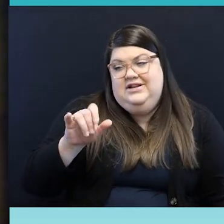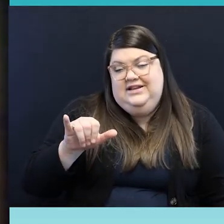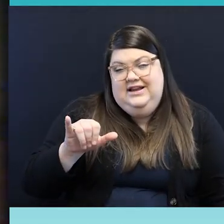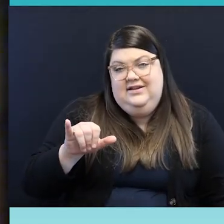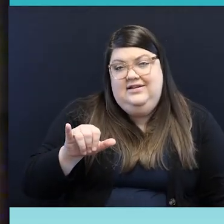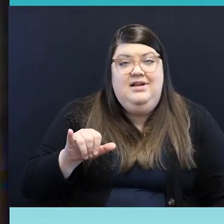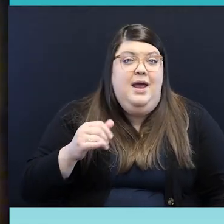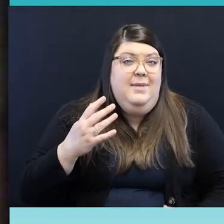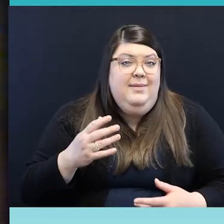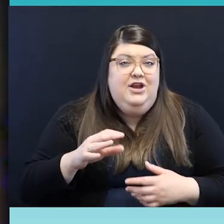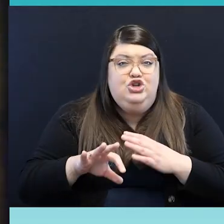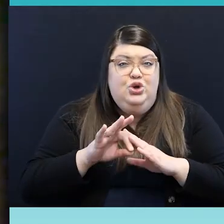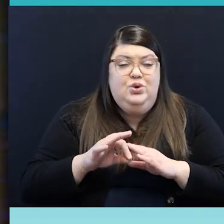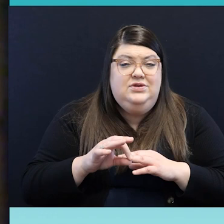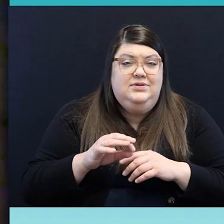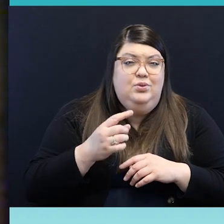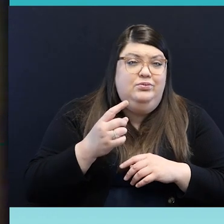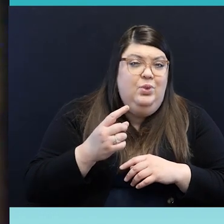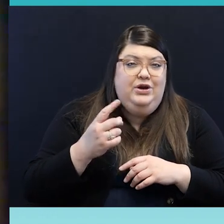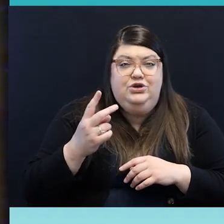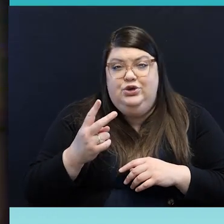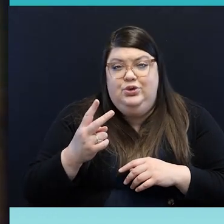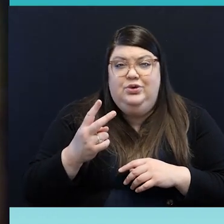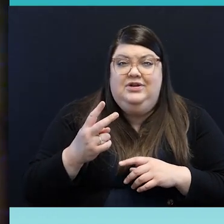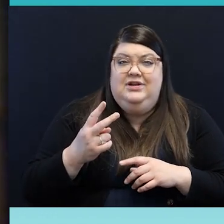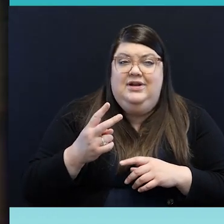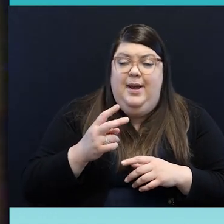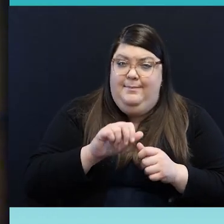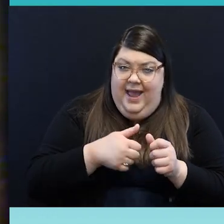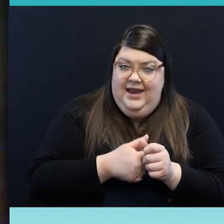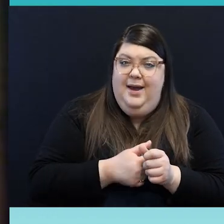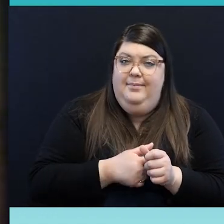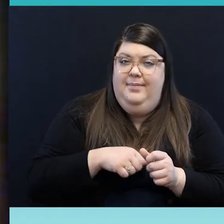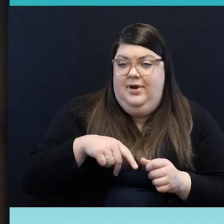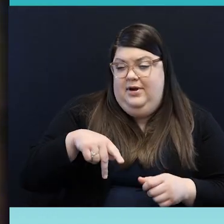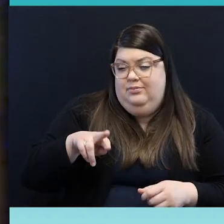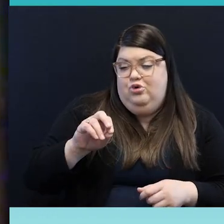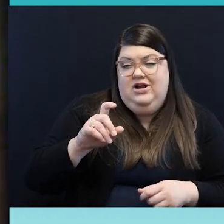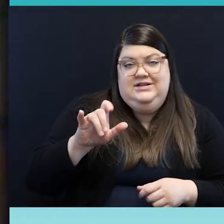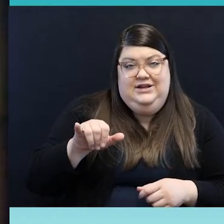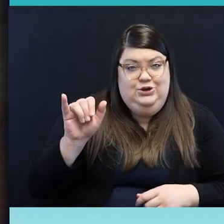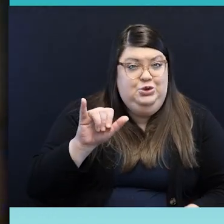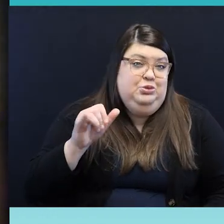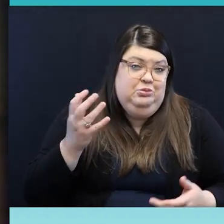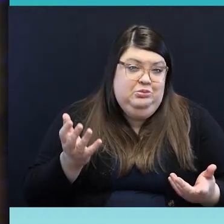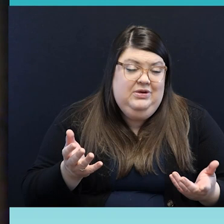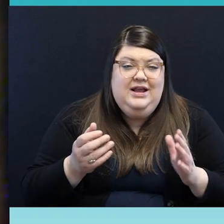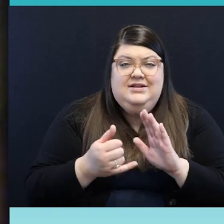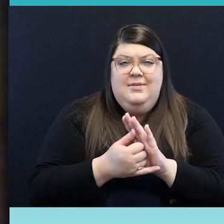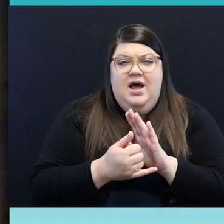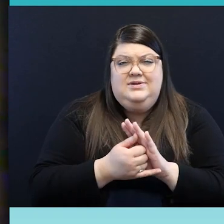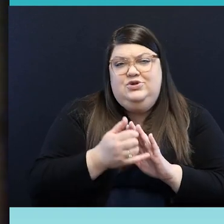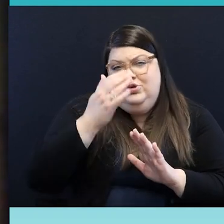backup proxy or two backup proxies. It's really impossible to know